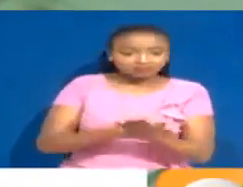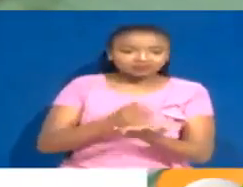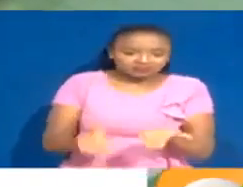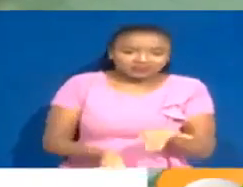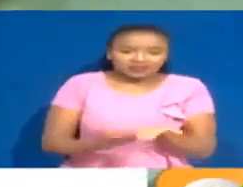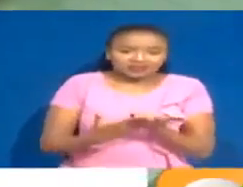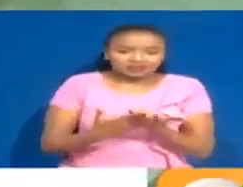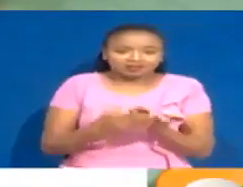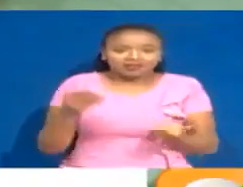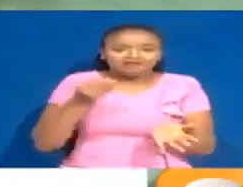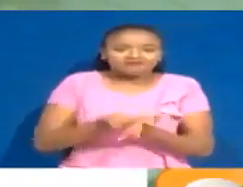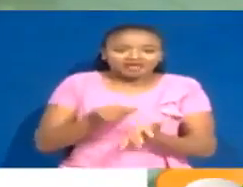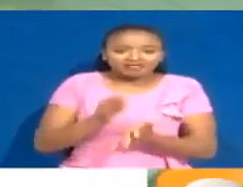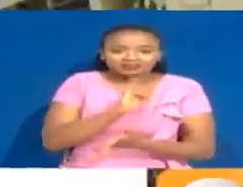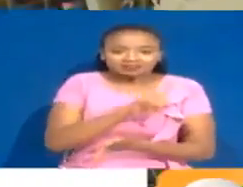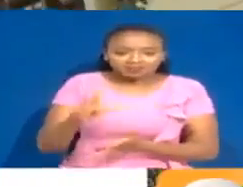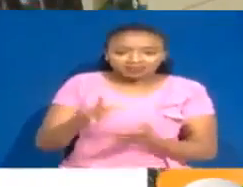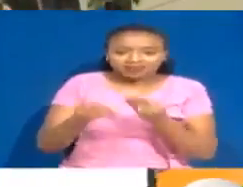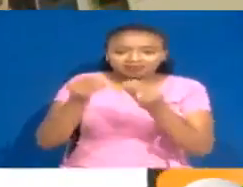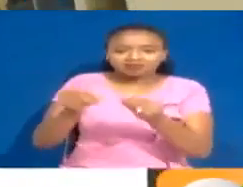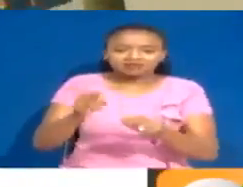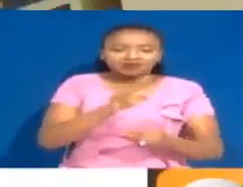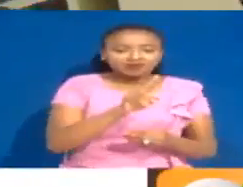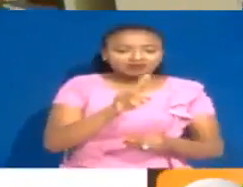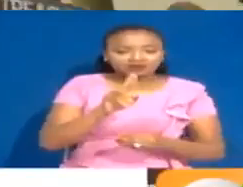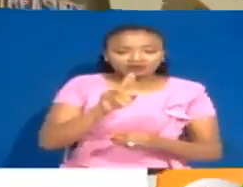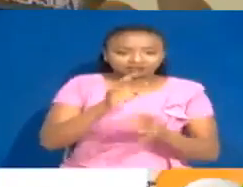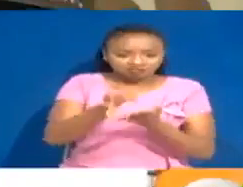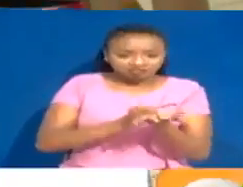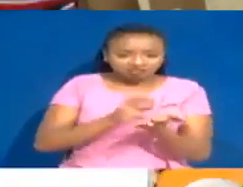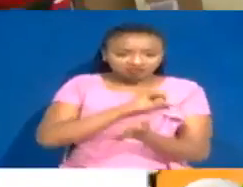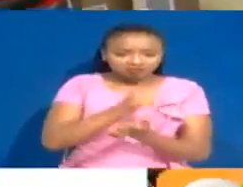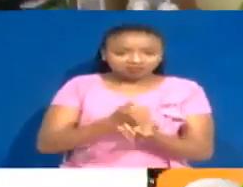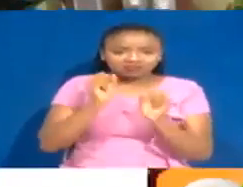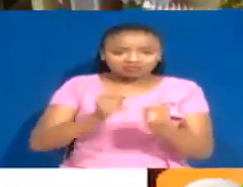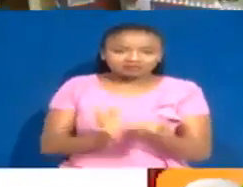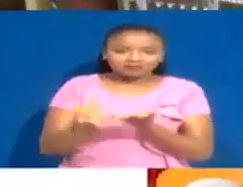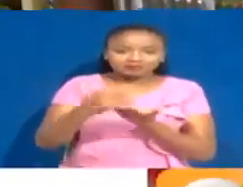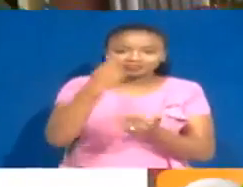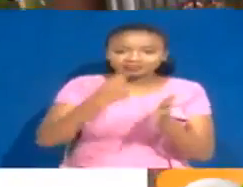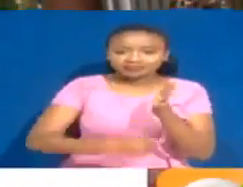life to the finance bill, which gives National Treasury Authority to levy and collect taxes.